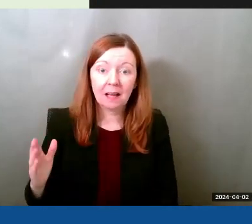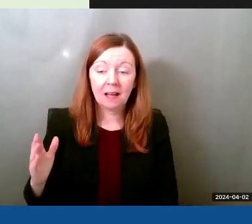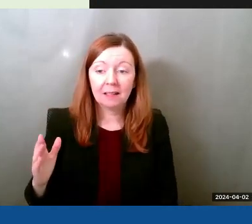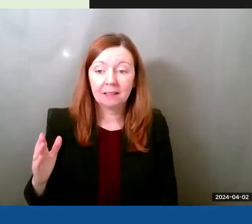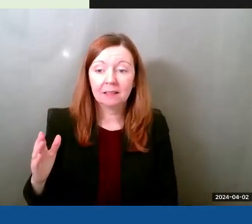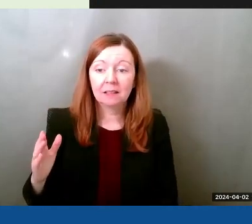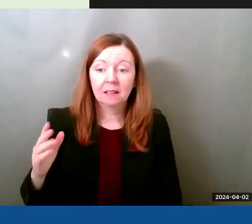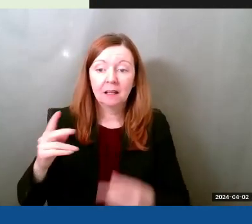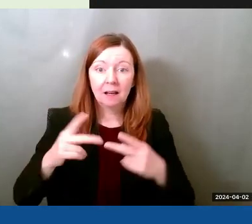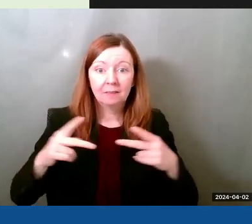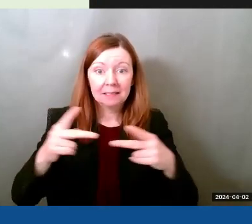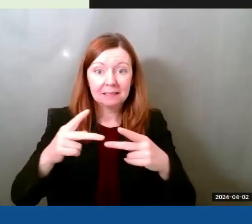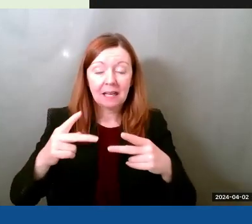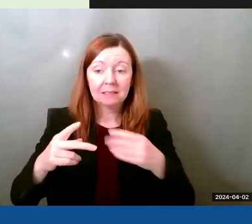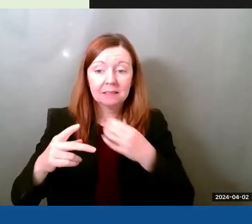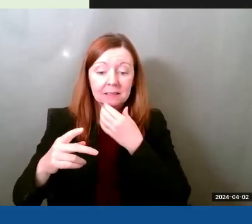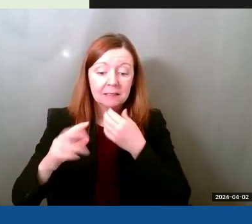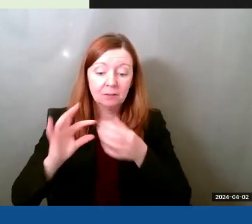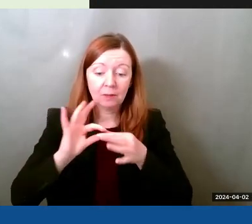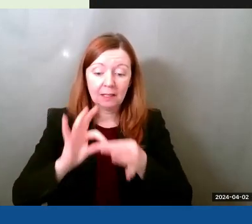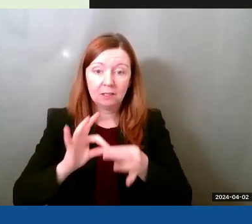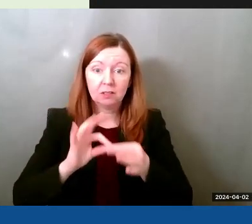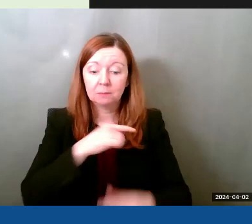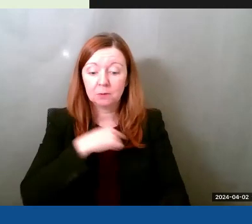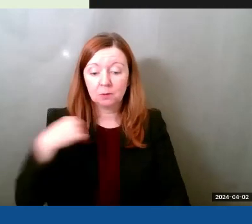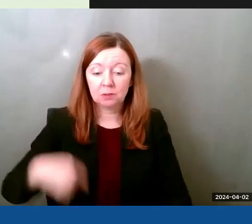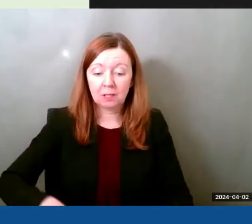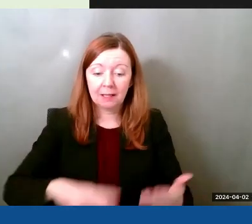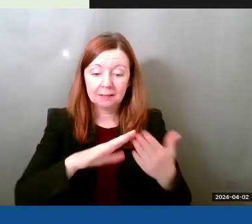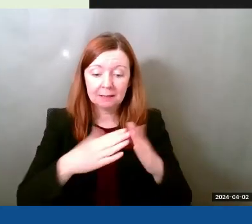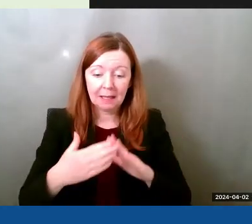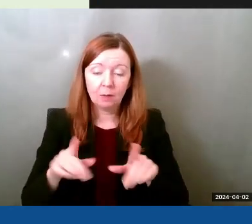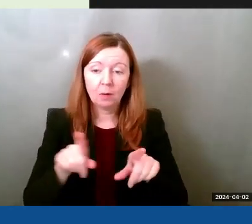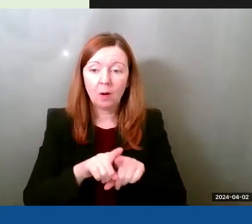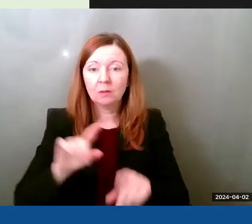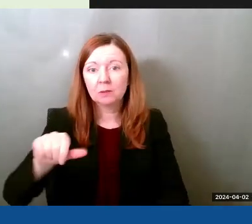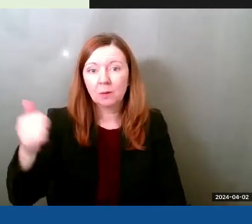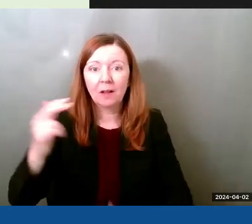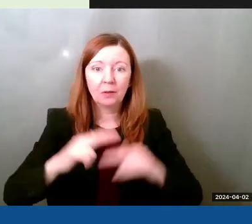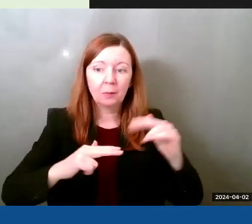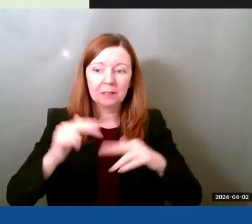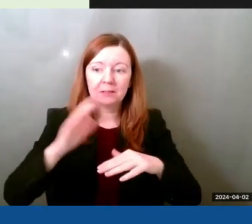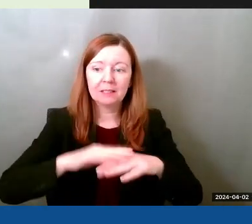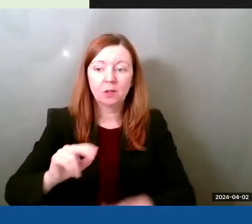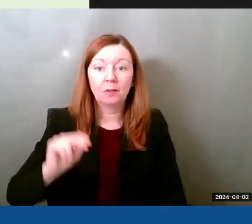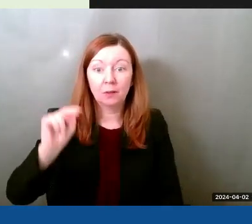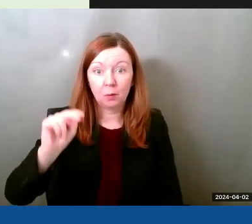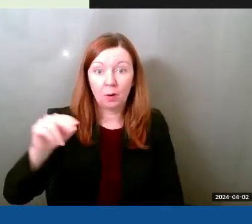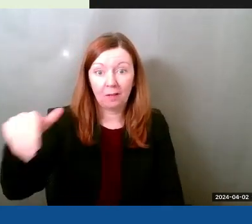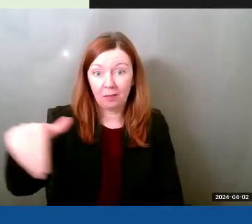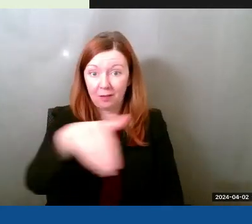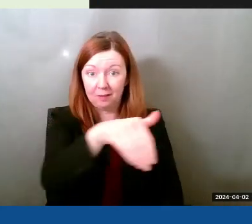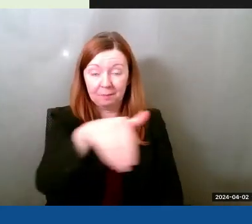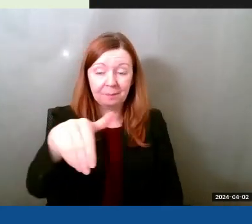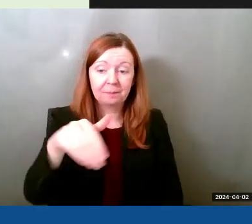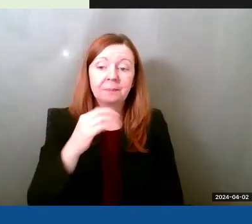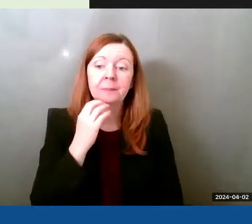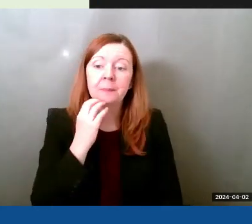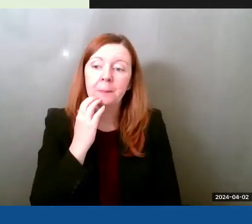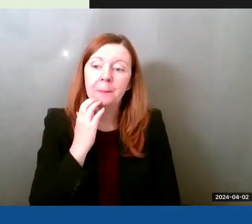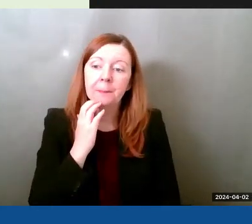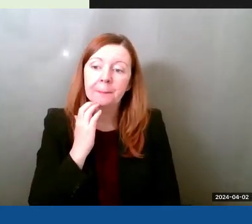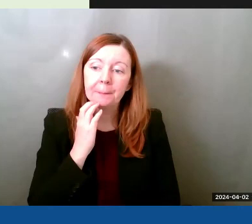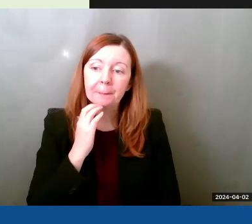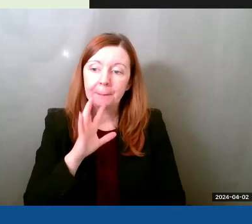site and relationship to Chinatown, also to other buildings that are on the north side of the site. So just